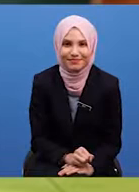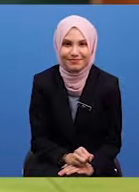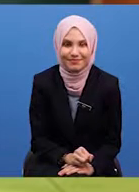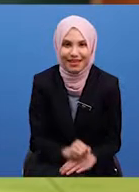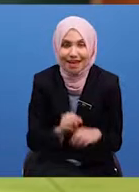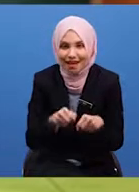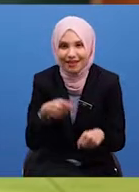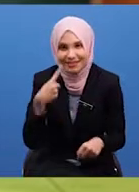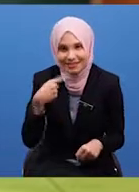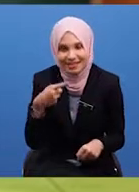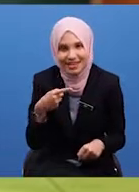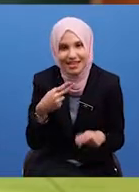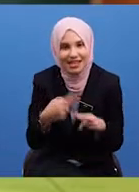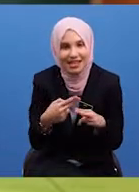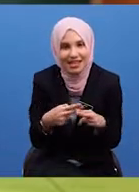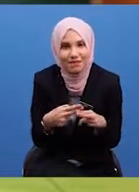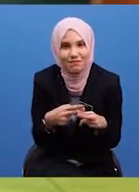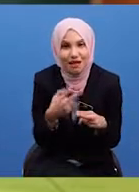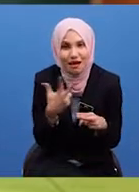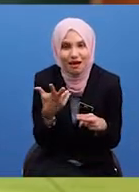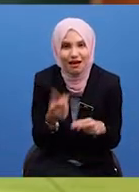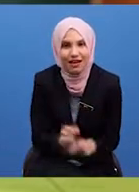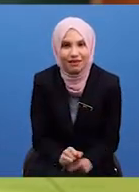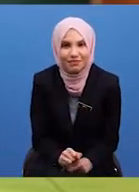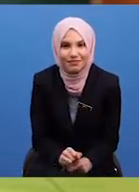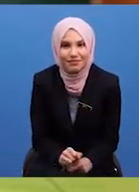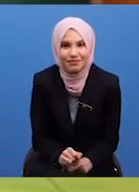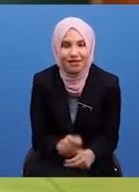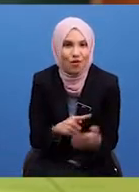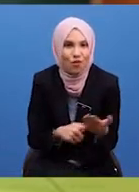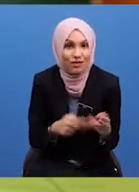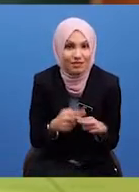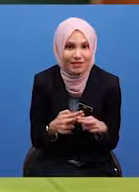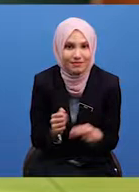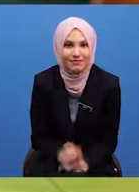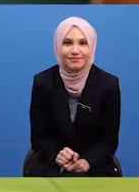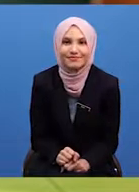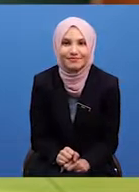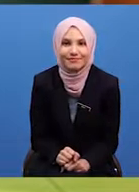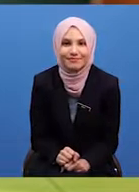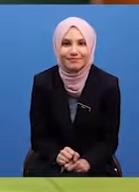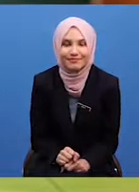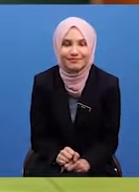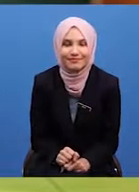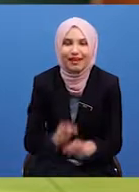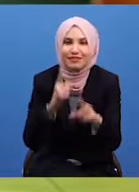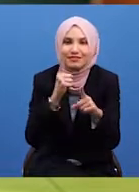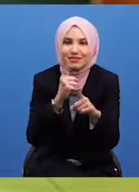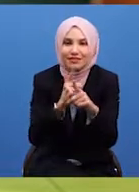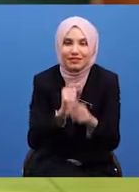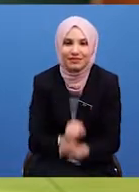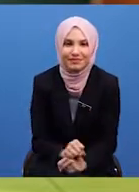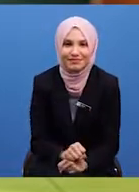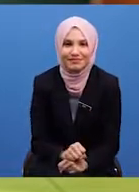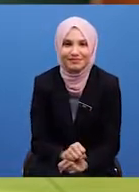Can you say their names out loud? What are their names? You're absolutely